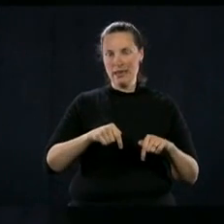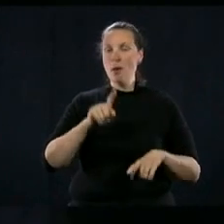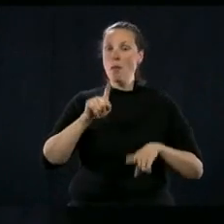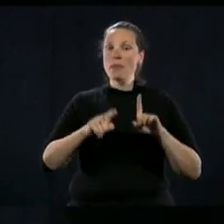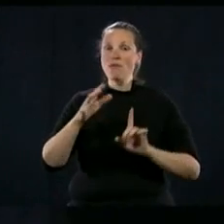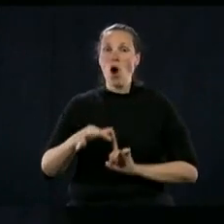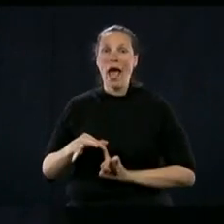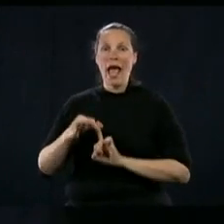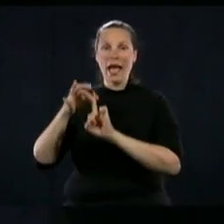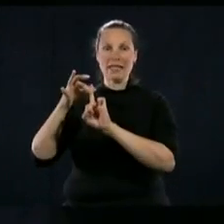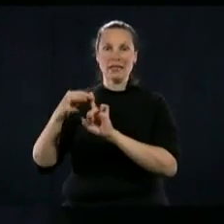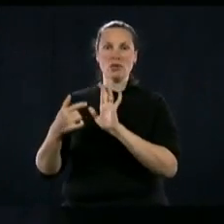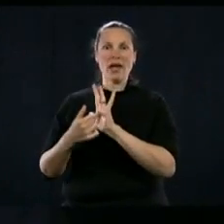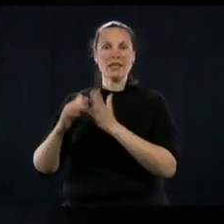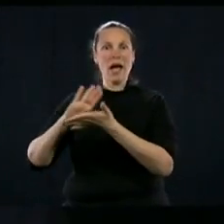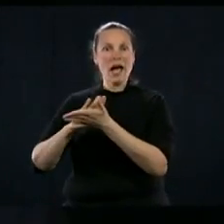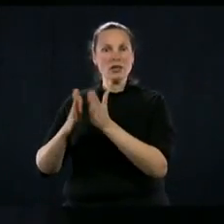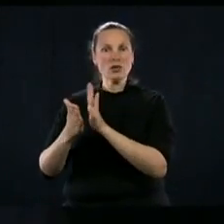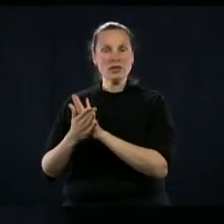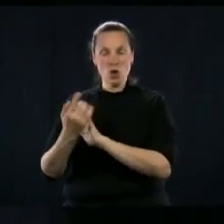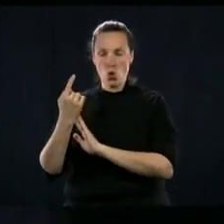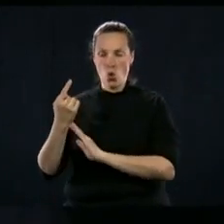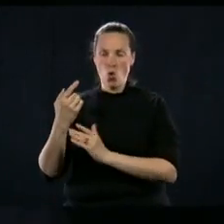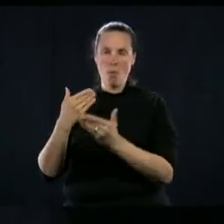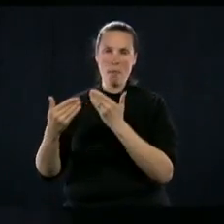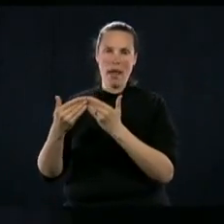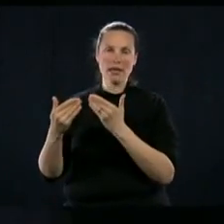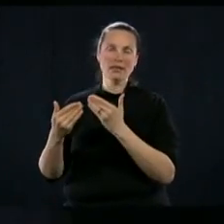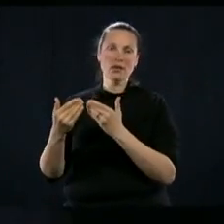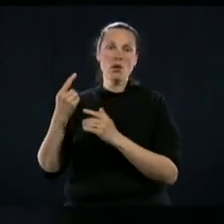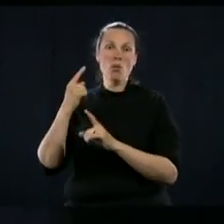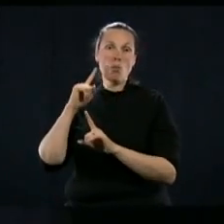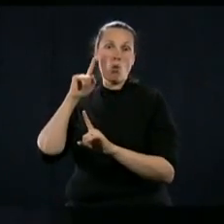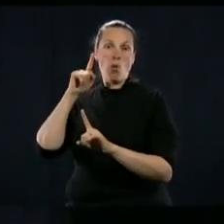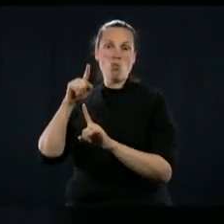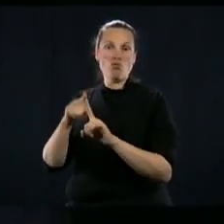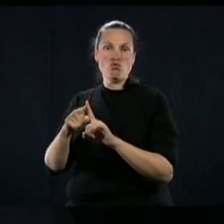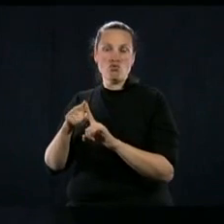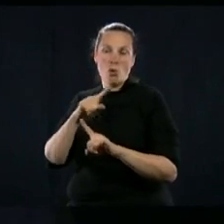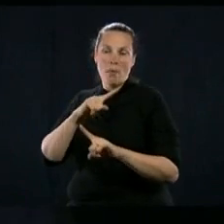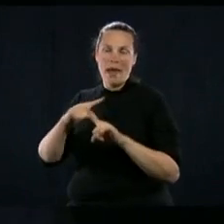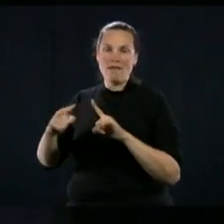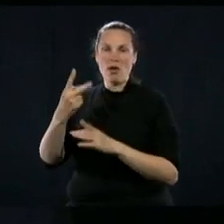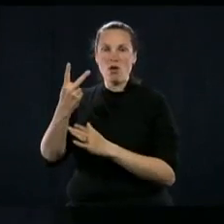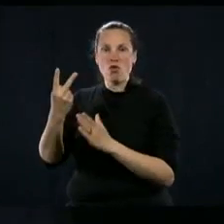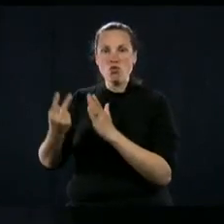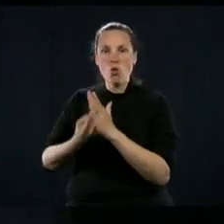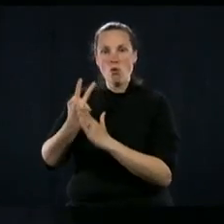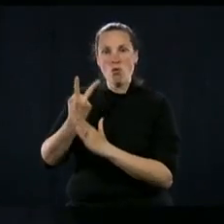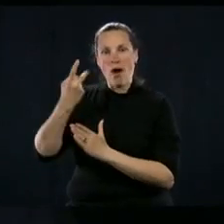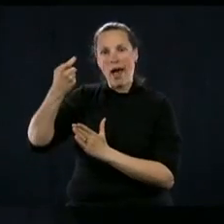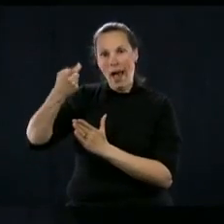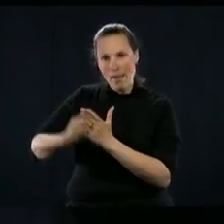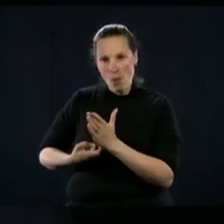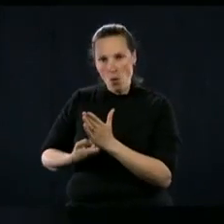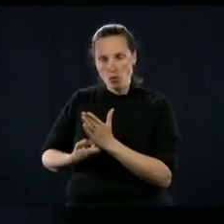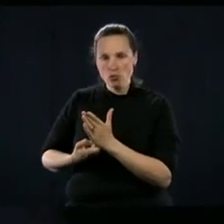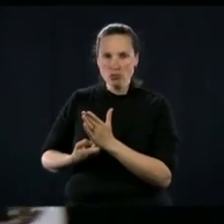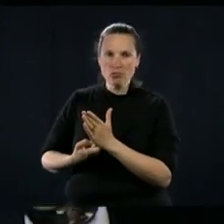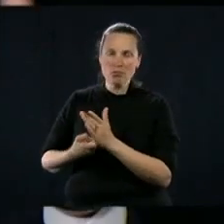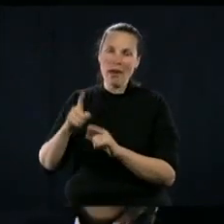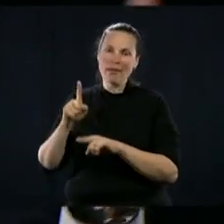cases where in certain industries, certain shares to avoid double taxes are